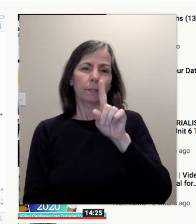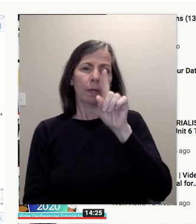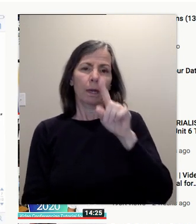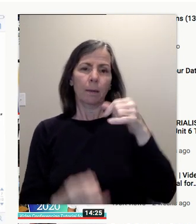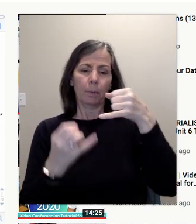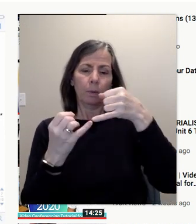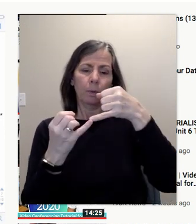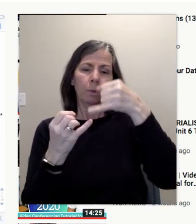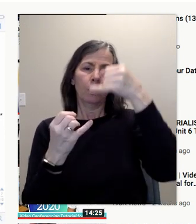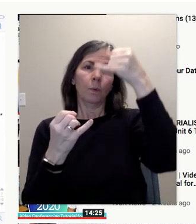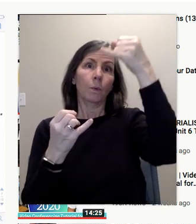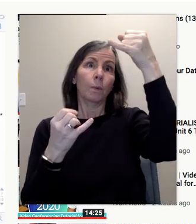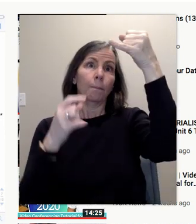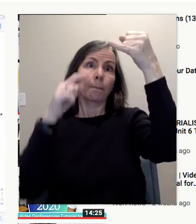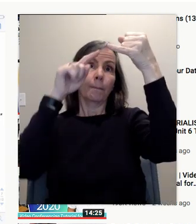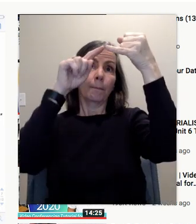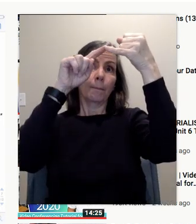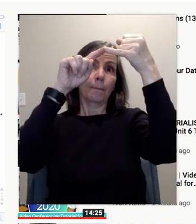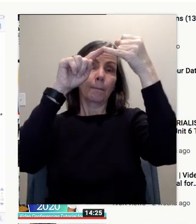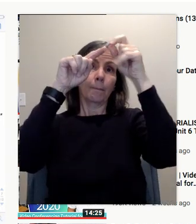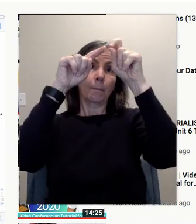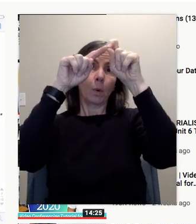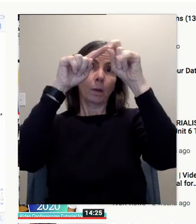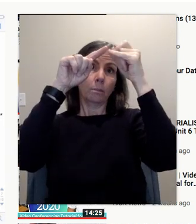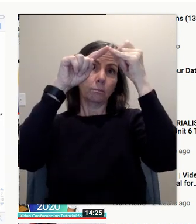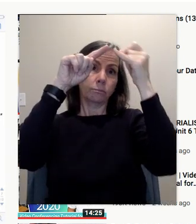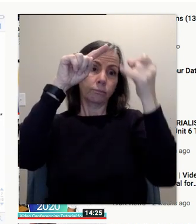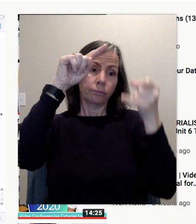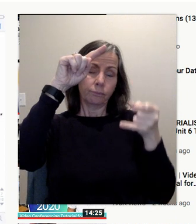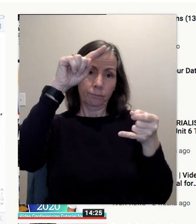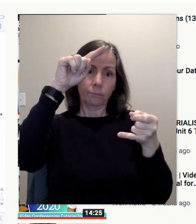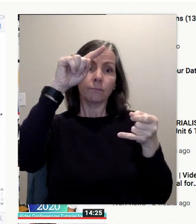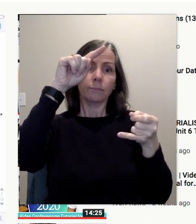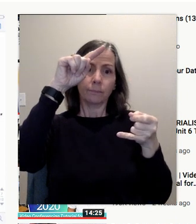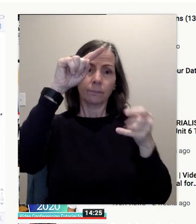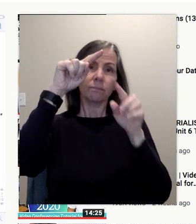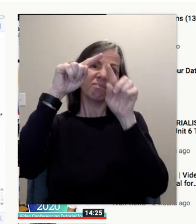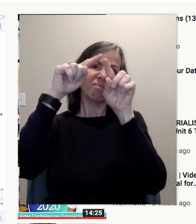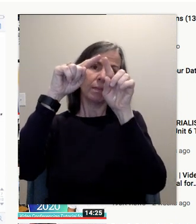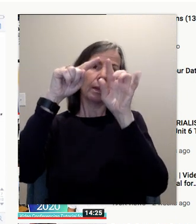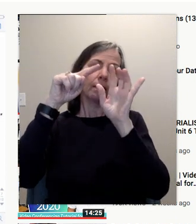That makes our vertex also a maximum point